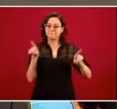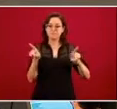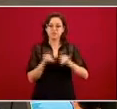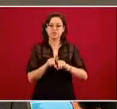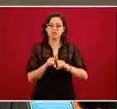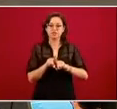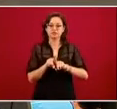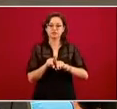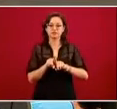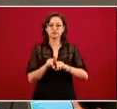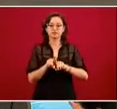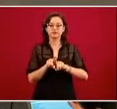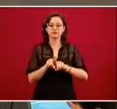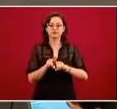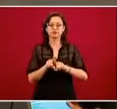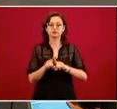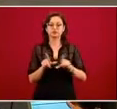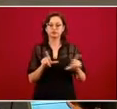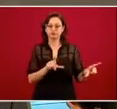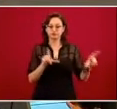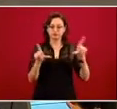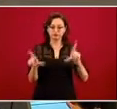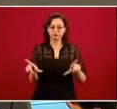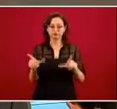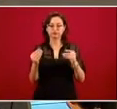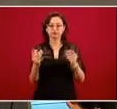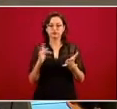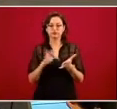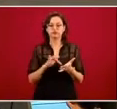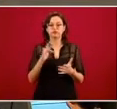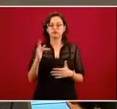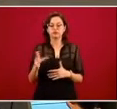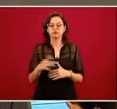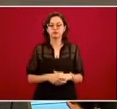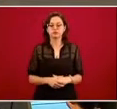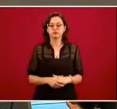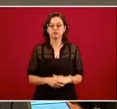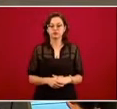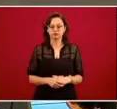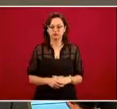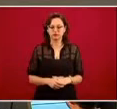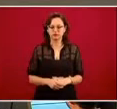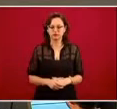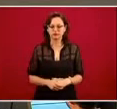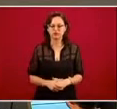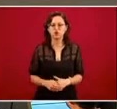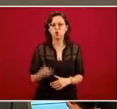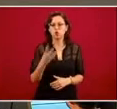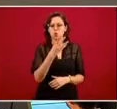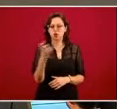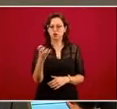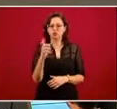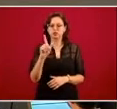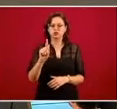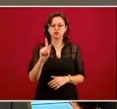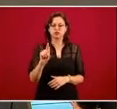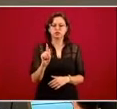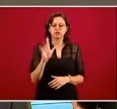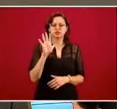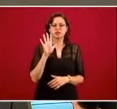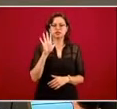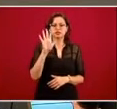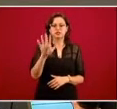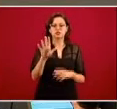Here I would like to present a map which is on the same presentation. Let's see.